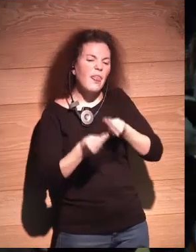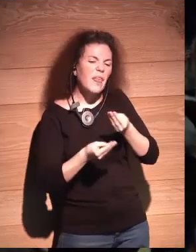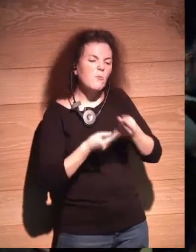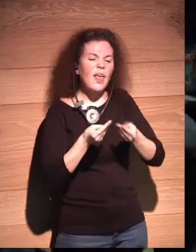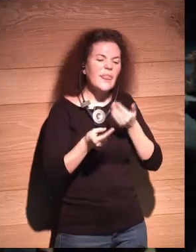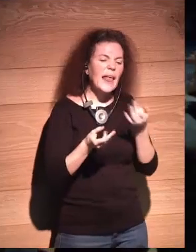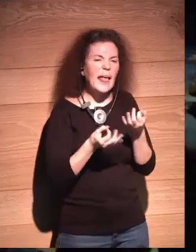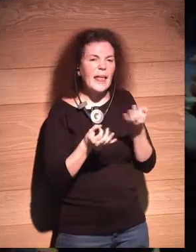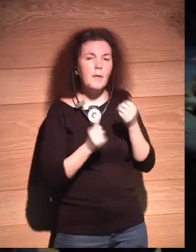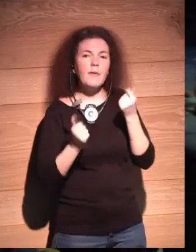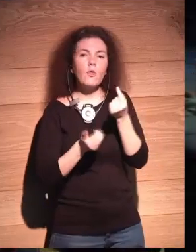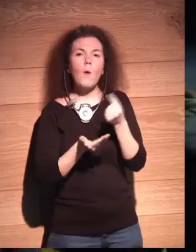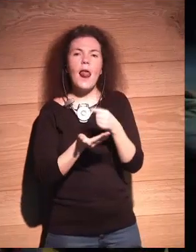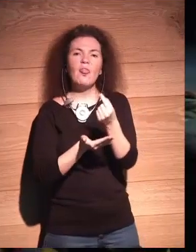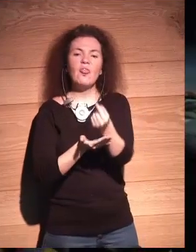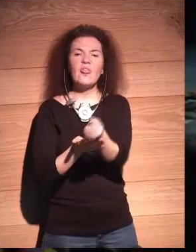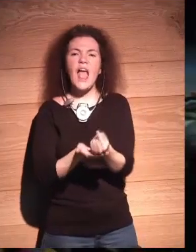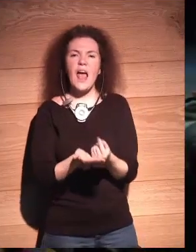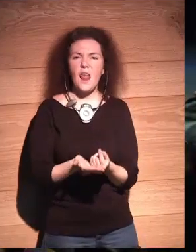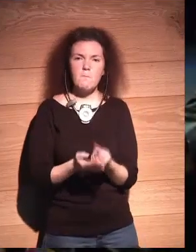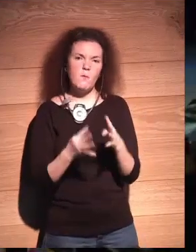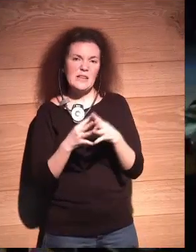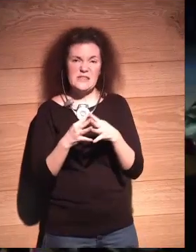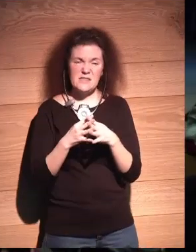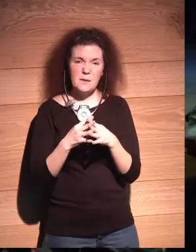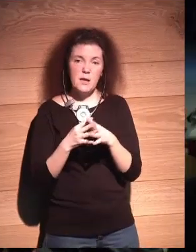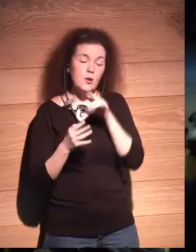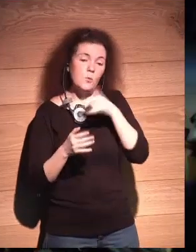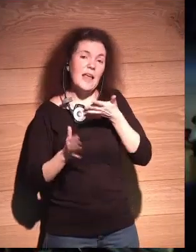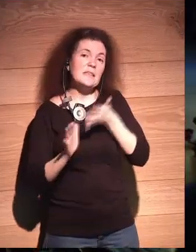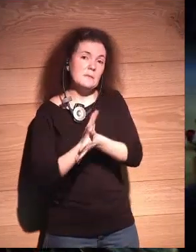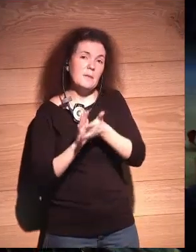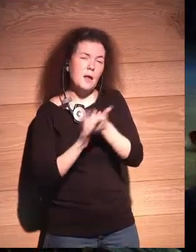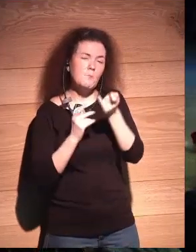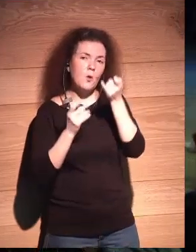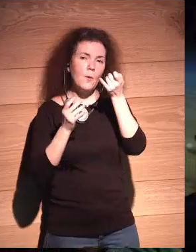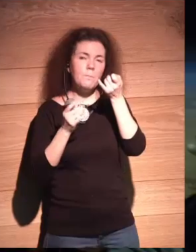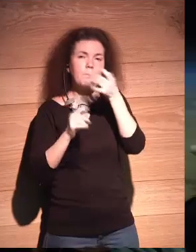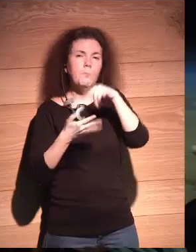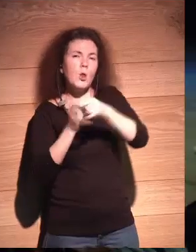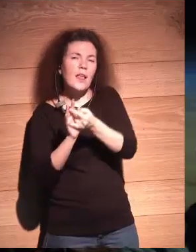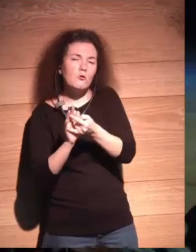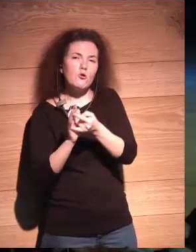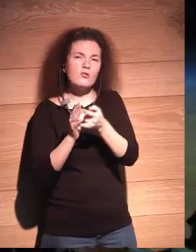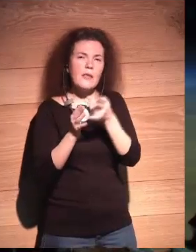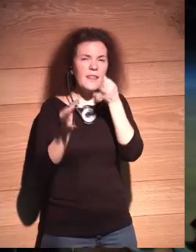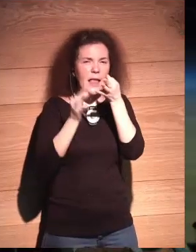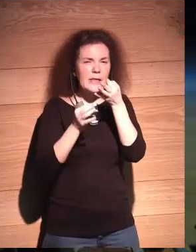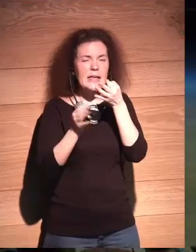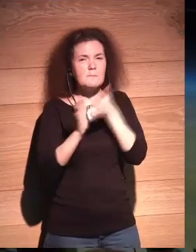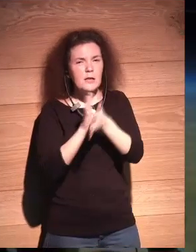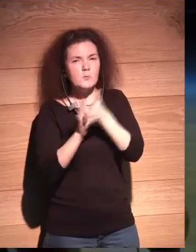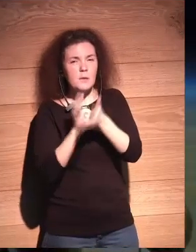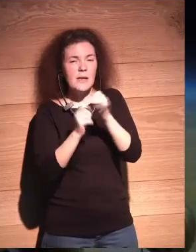I'm just going to talk in detail about a couple of projects and then show you a few images, but not a whole lot of images, but just to give you